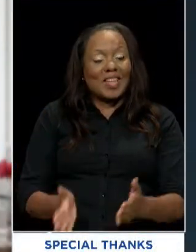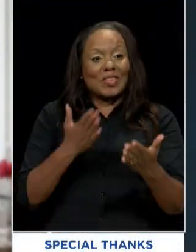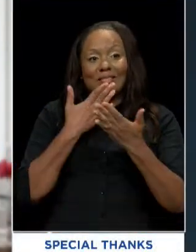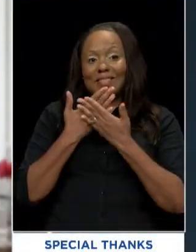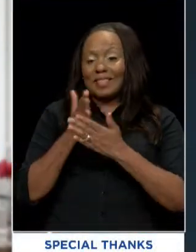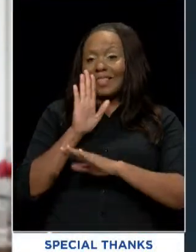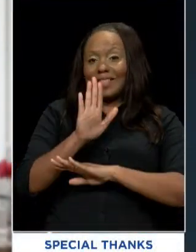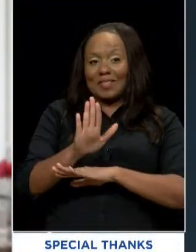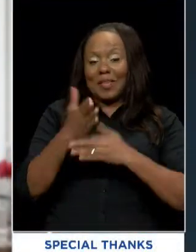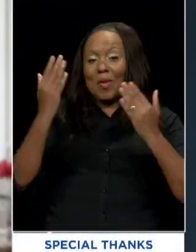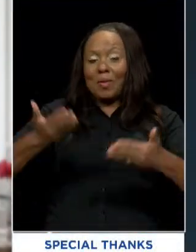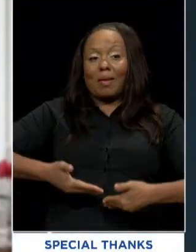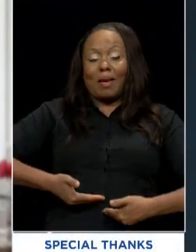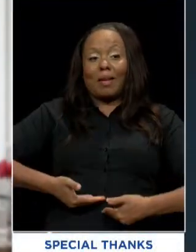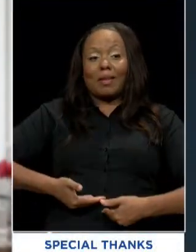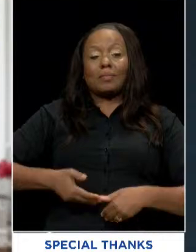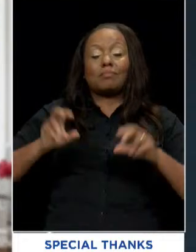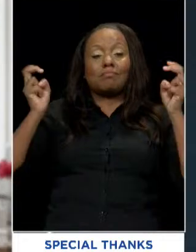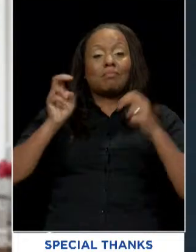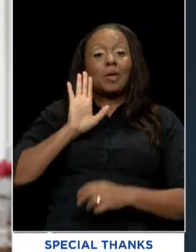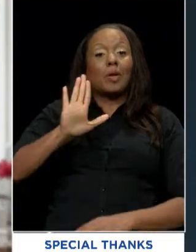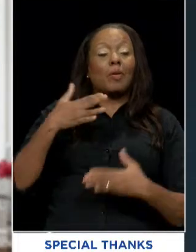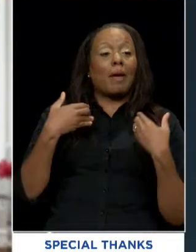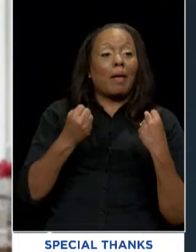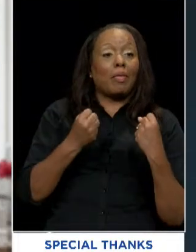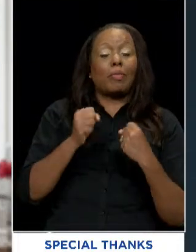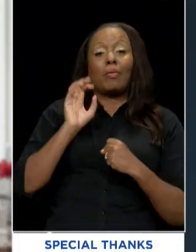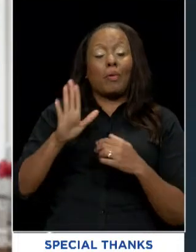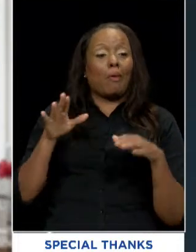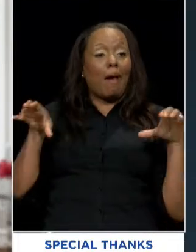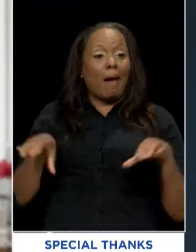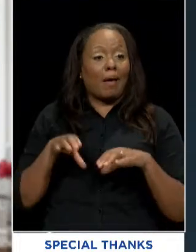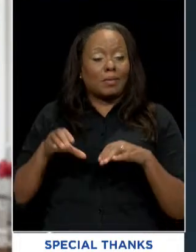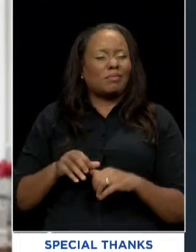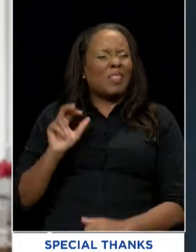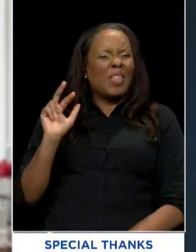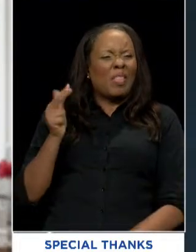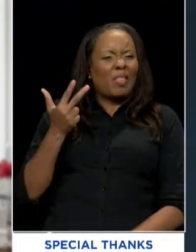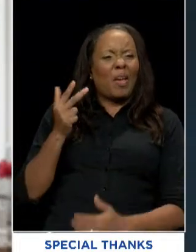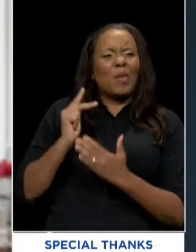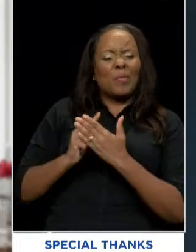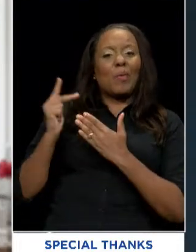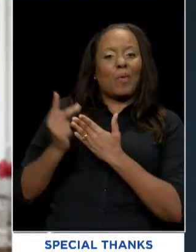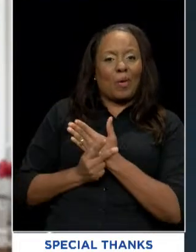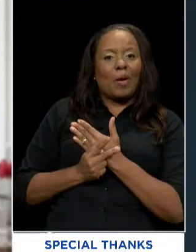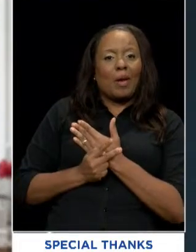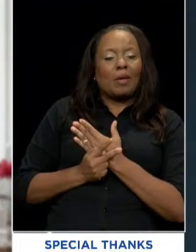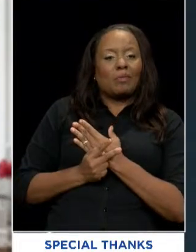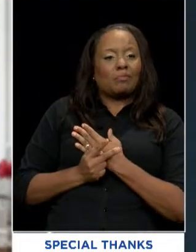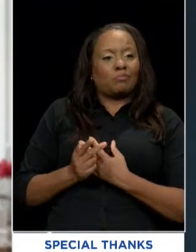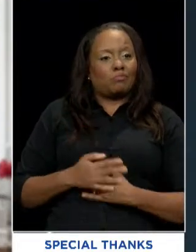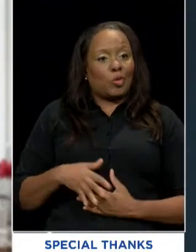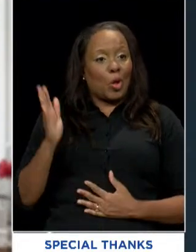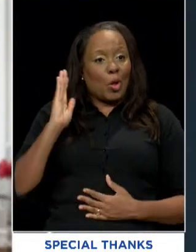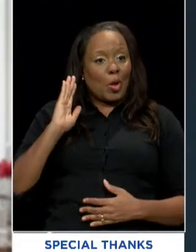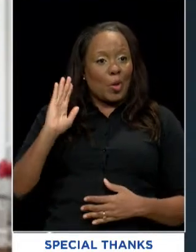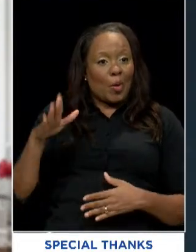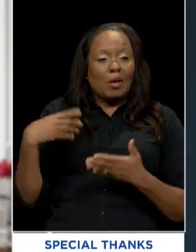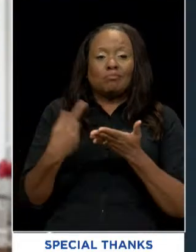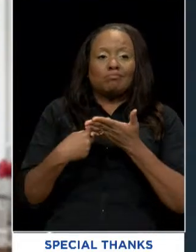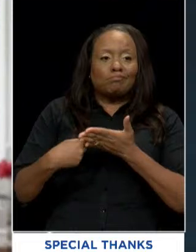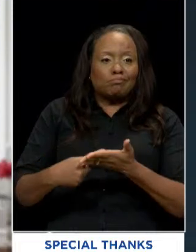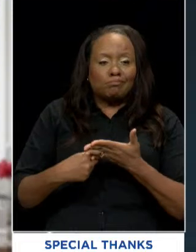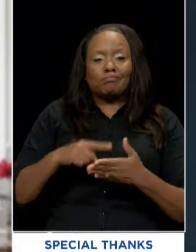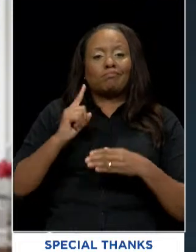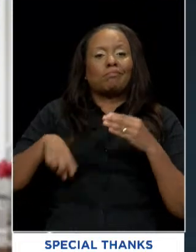Good evening and welcome to Your Health, Your Action. This is the third program in the series where it is indeed all about